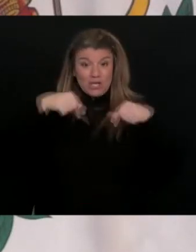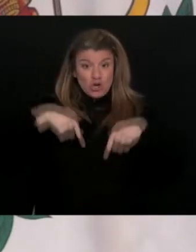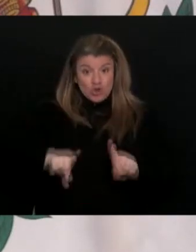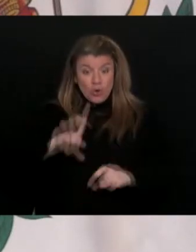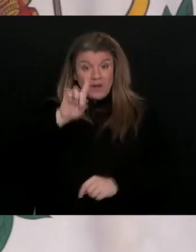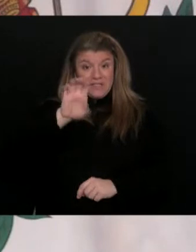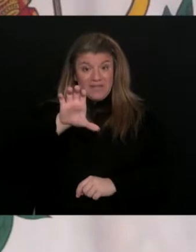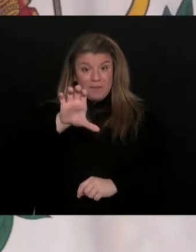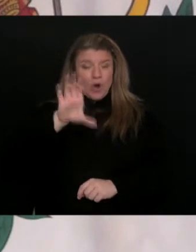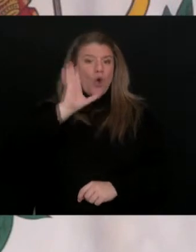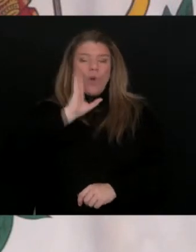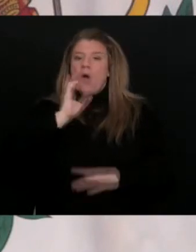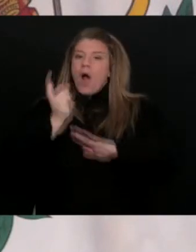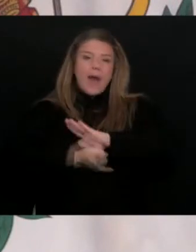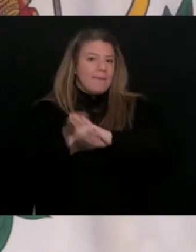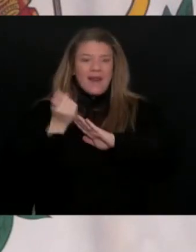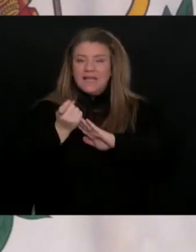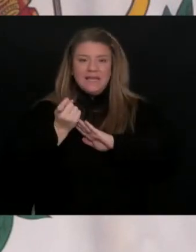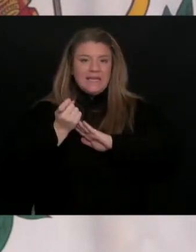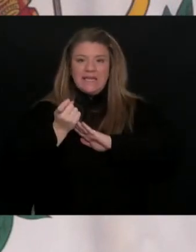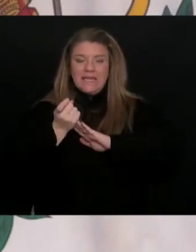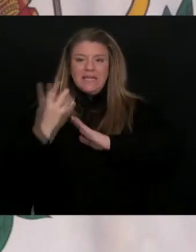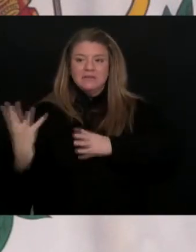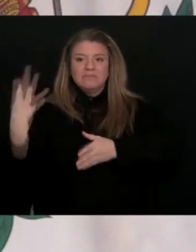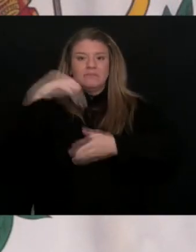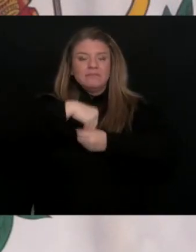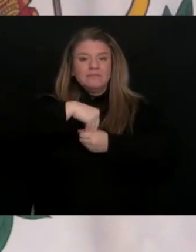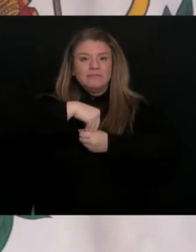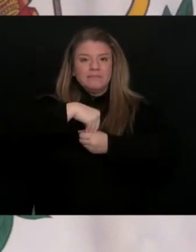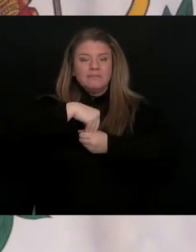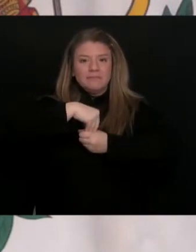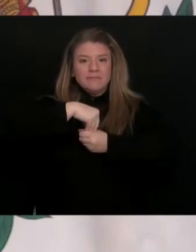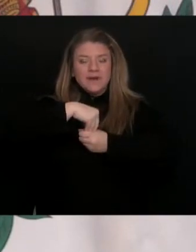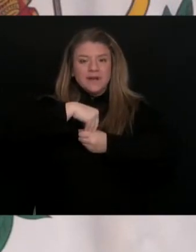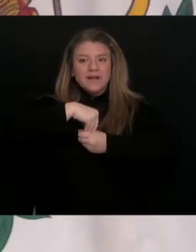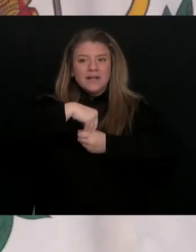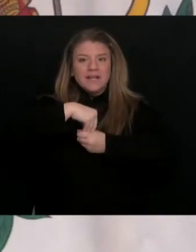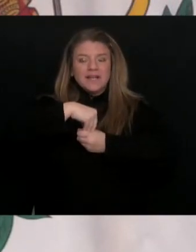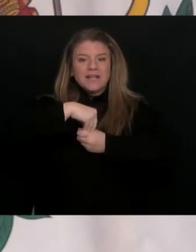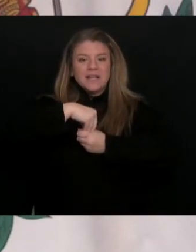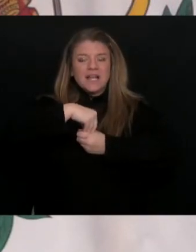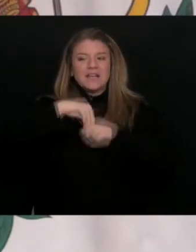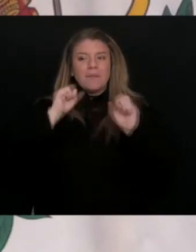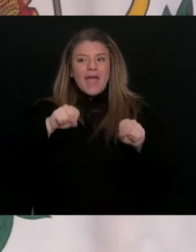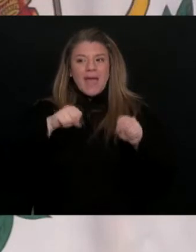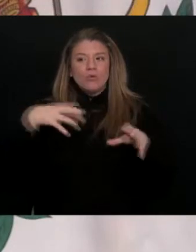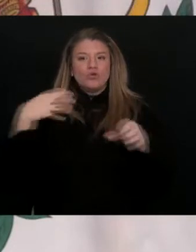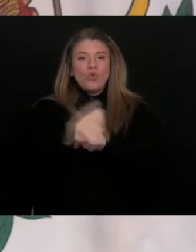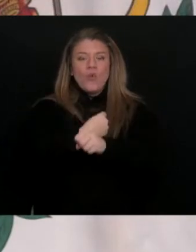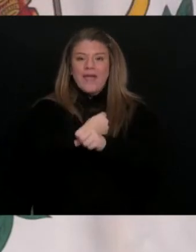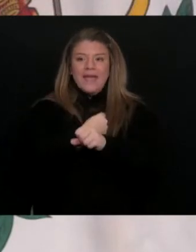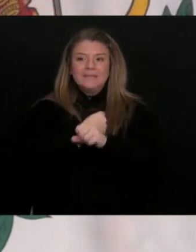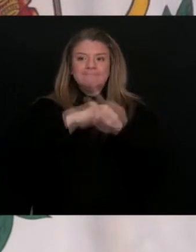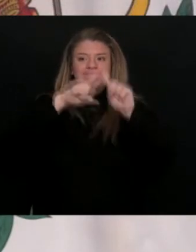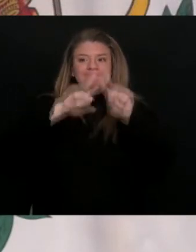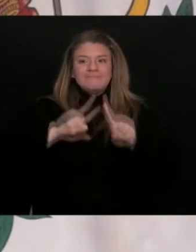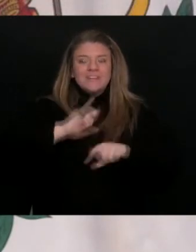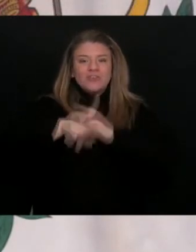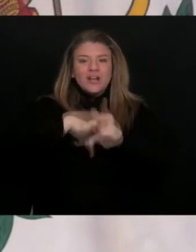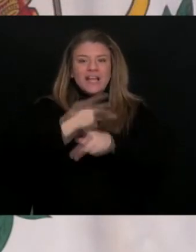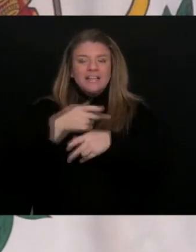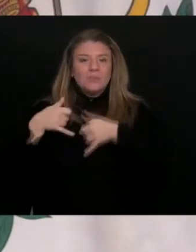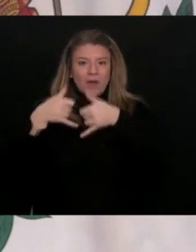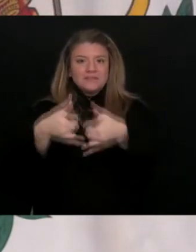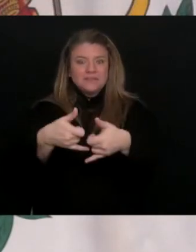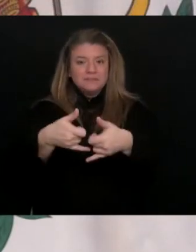December will automatically be entered in order to be able to win all kinds of different prizes and